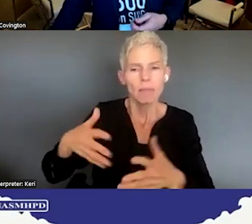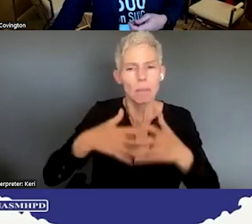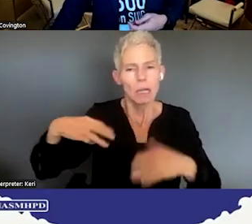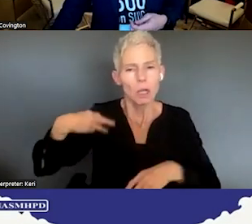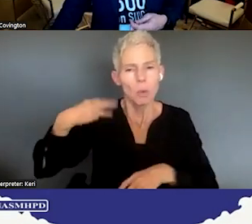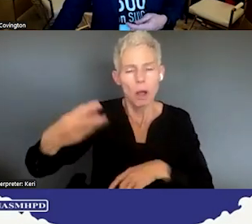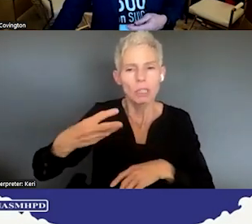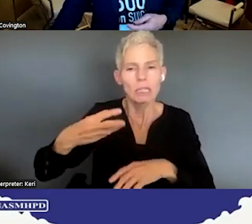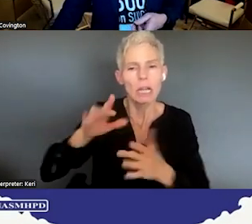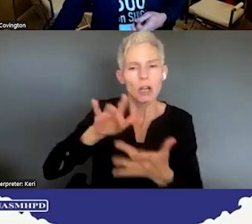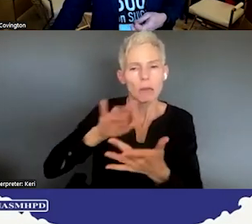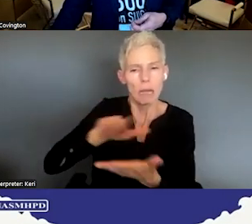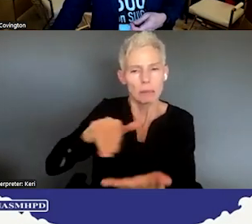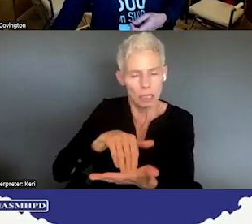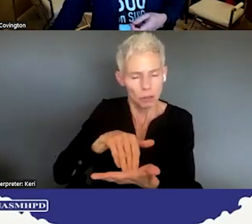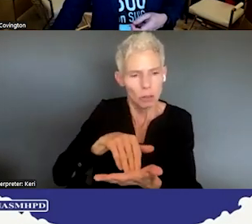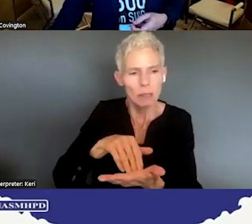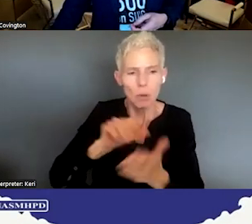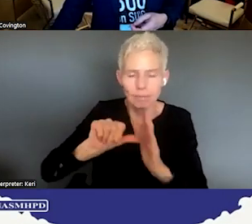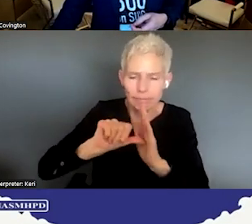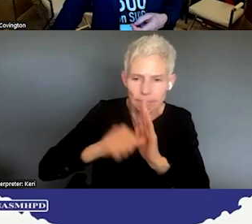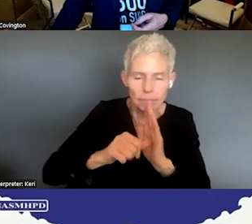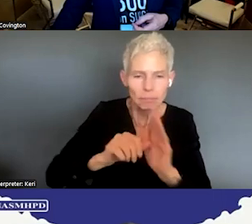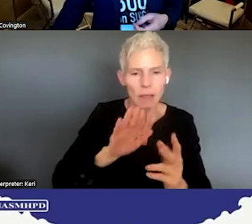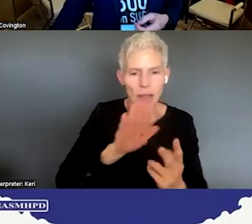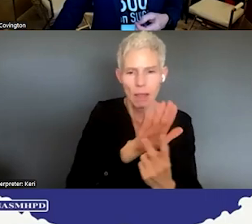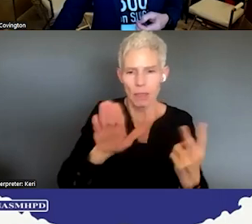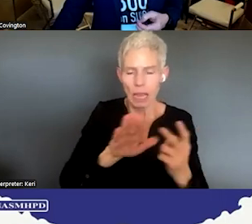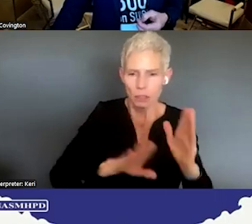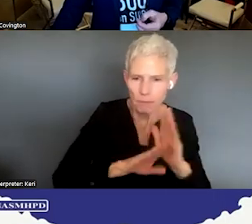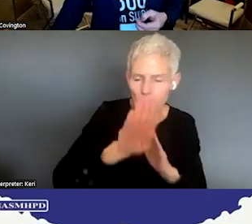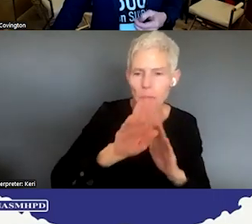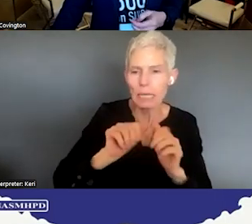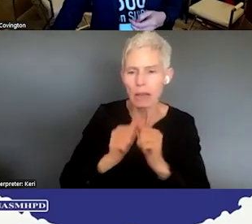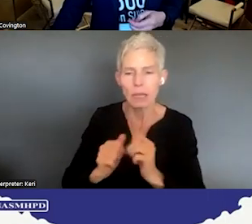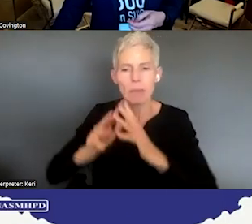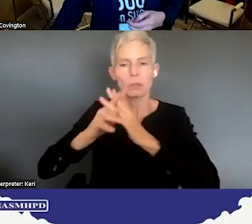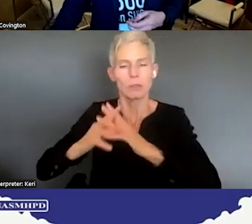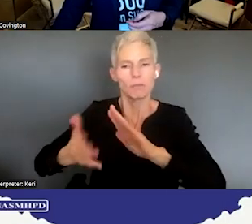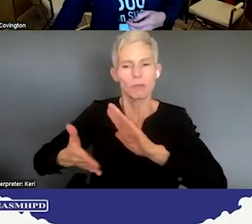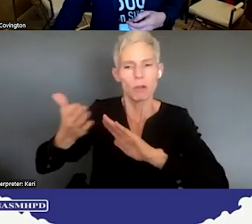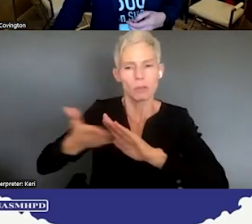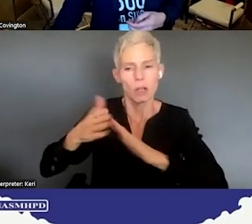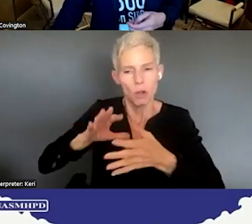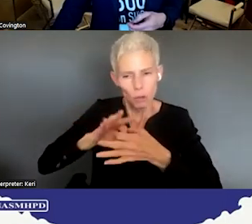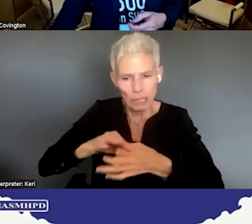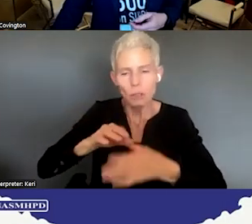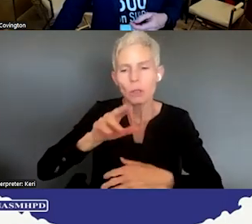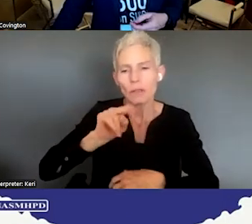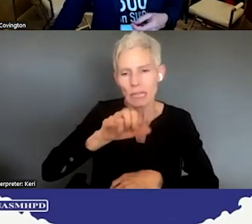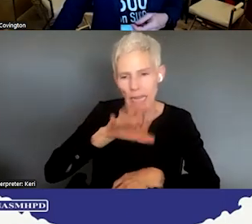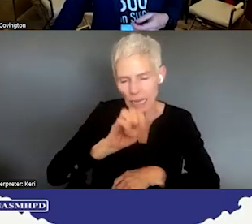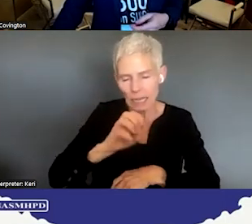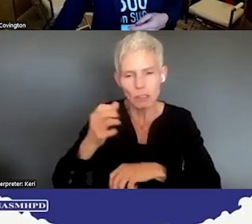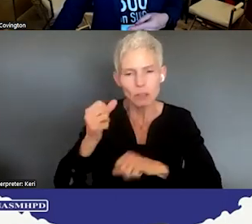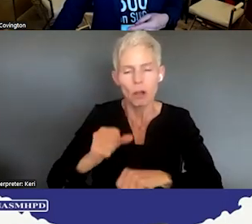really highlight their development, implementation, and operations of Native and Strong Lifeline,